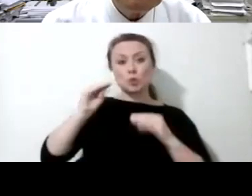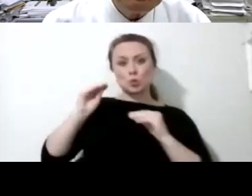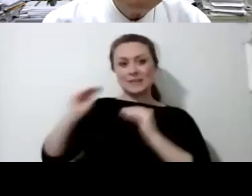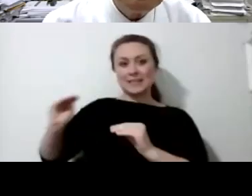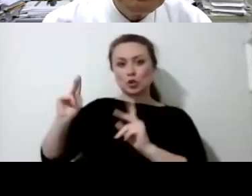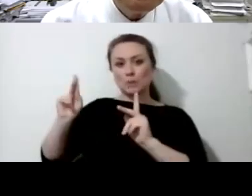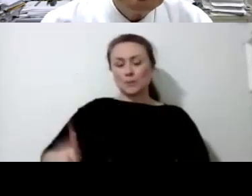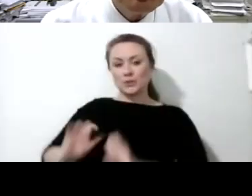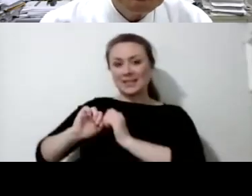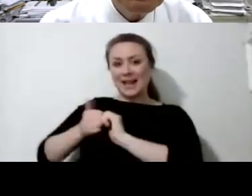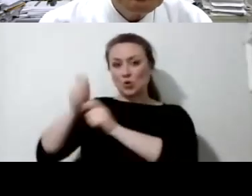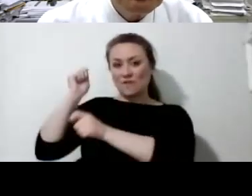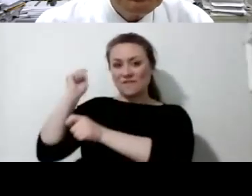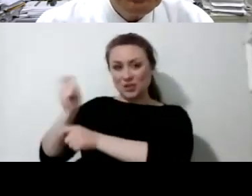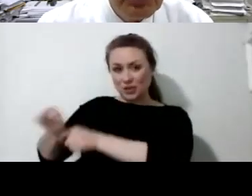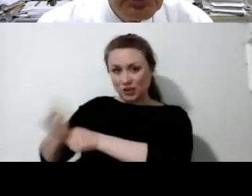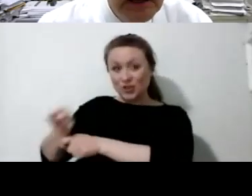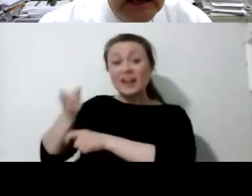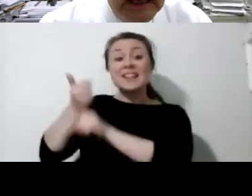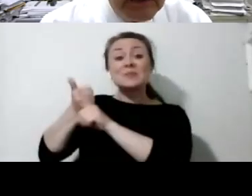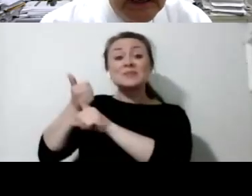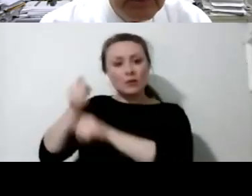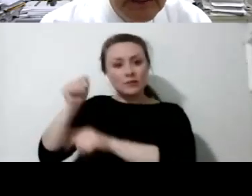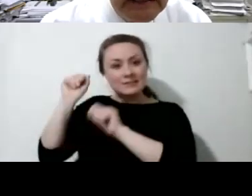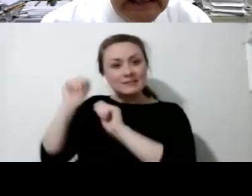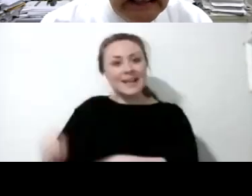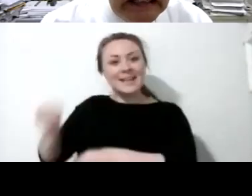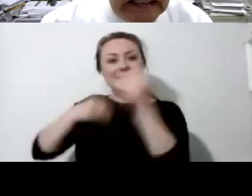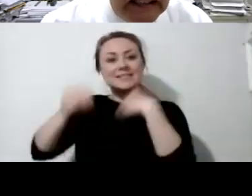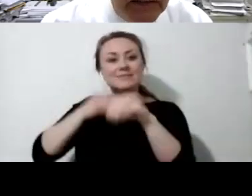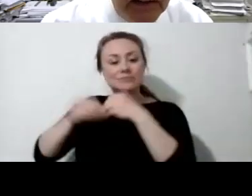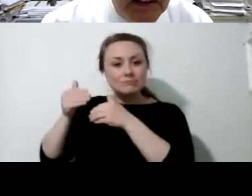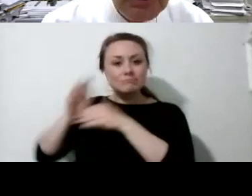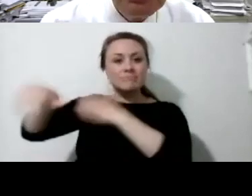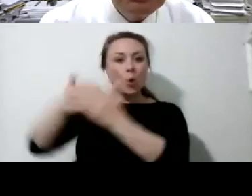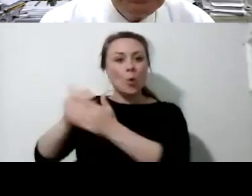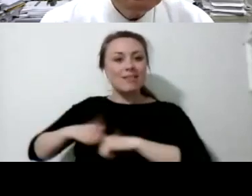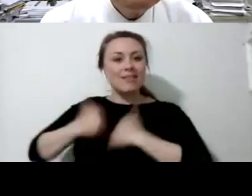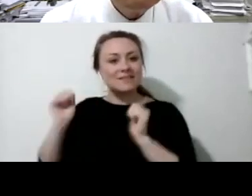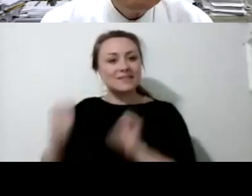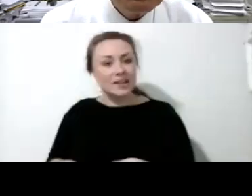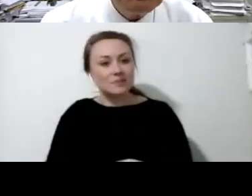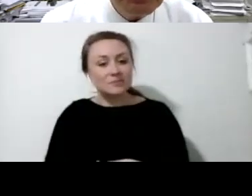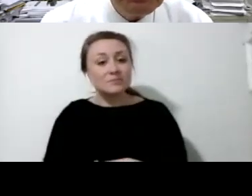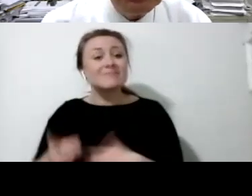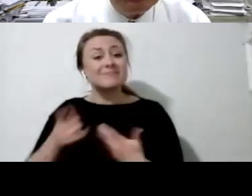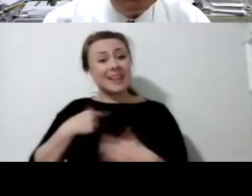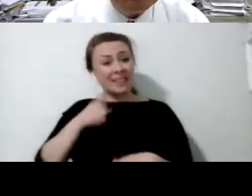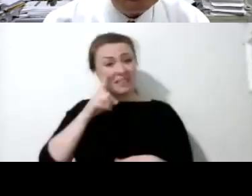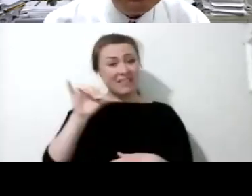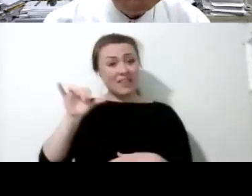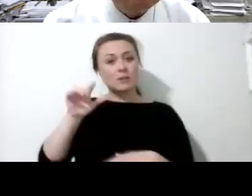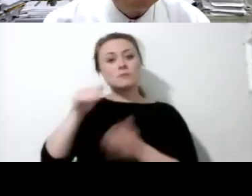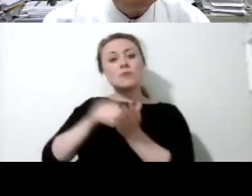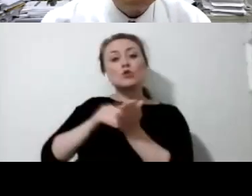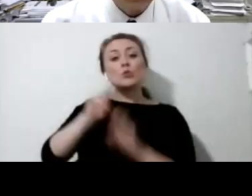them from the lifetime. The teachers will teach other teachers, and then essentially, I guess it's a thing, even like Dr. Mani will